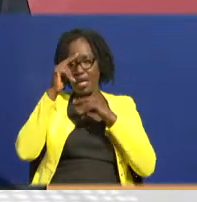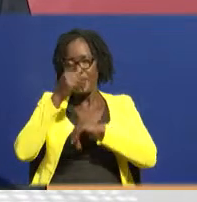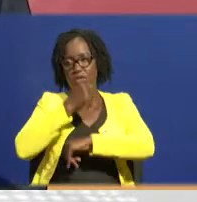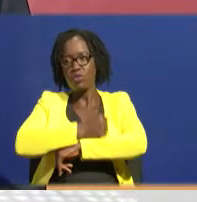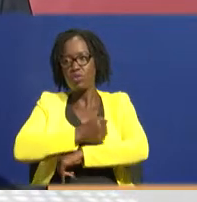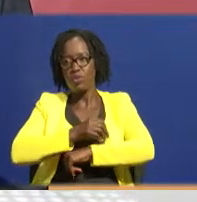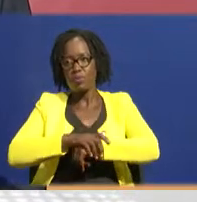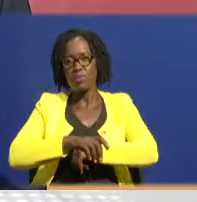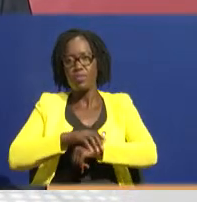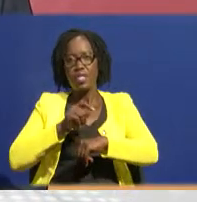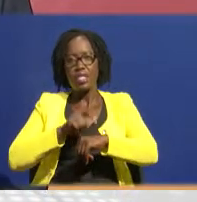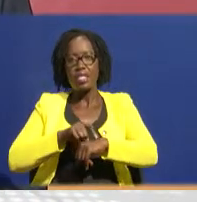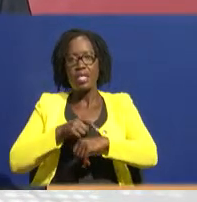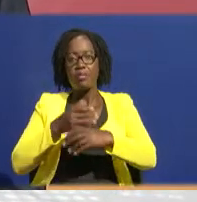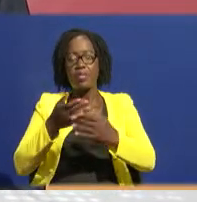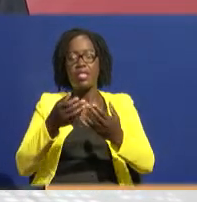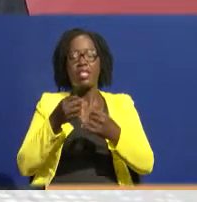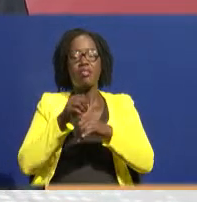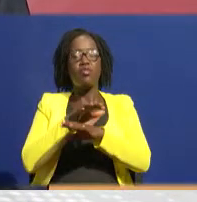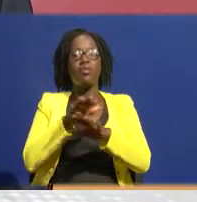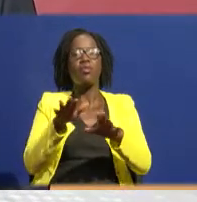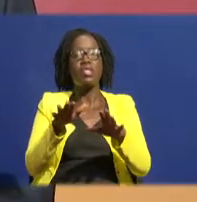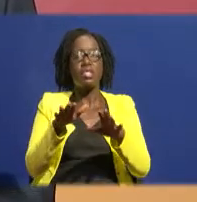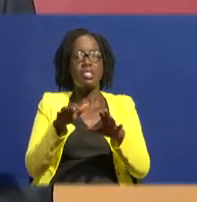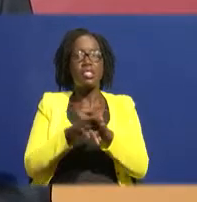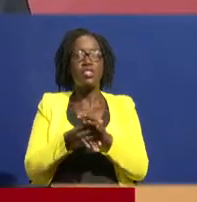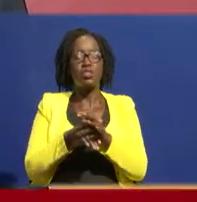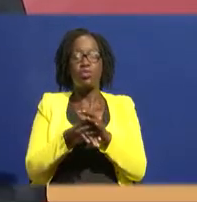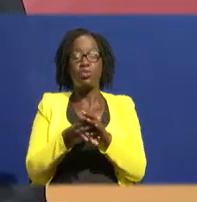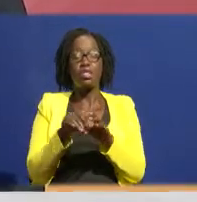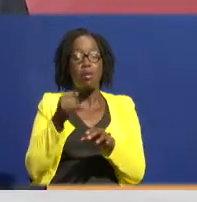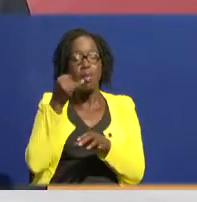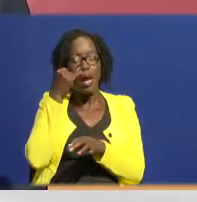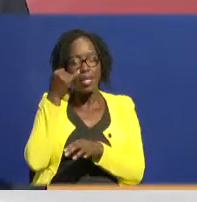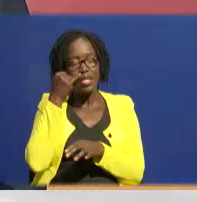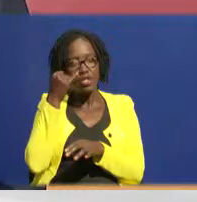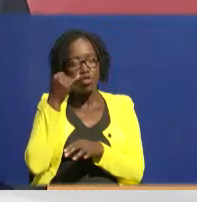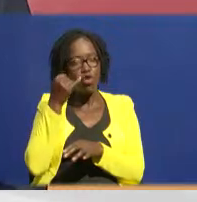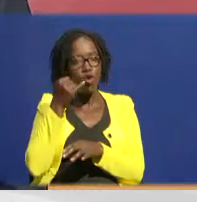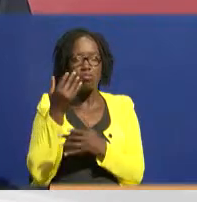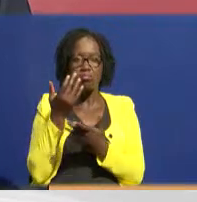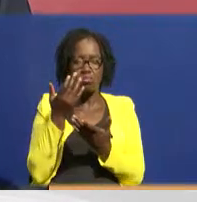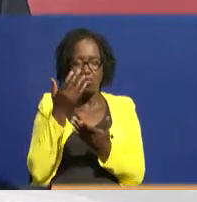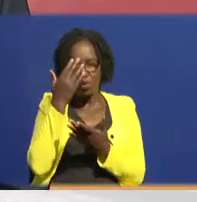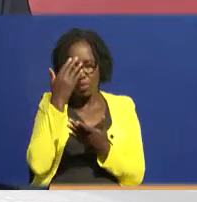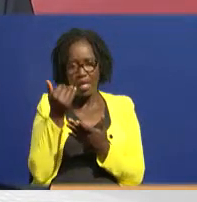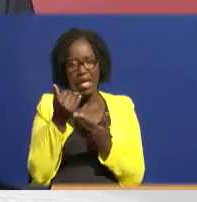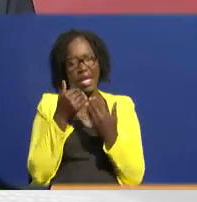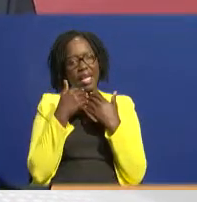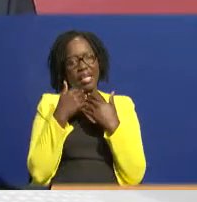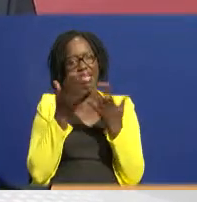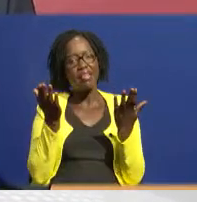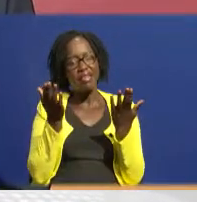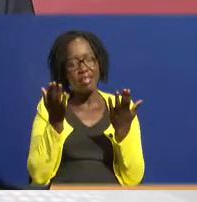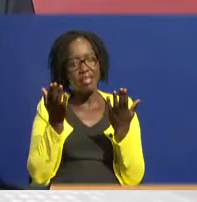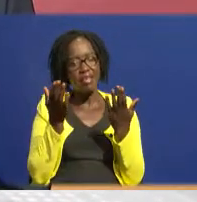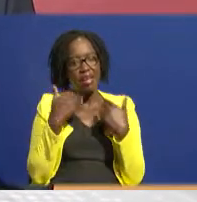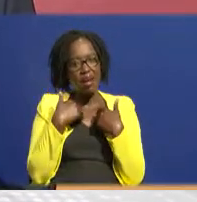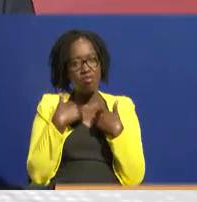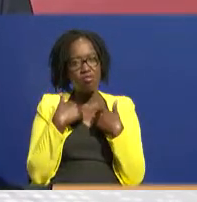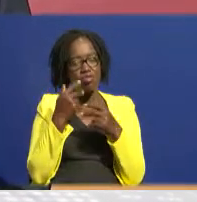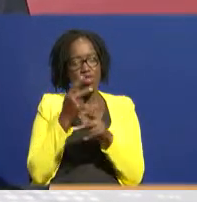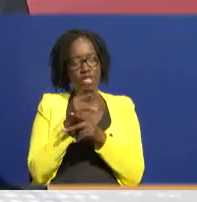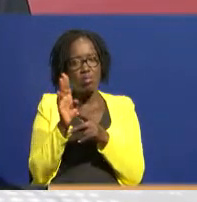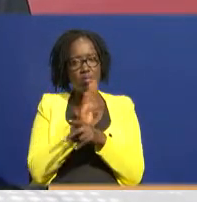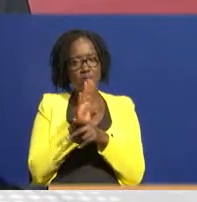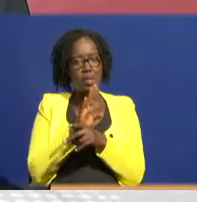levels. And when they come out, they get influenced into such addiction of the drugs because they have nothing to do at home, you know. Mm. And